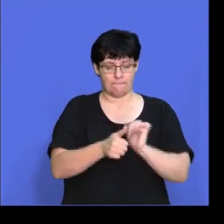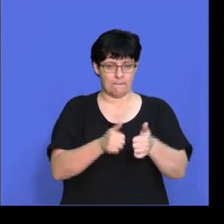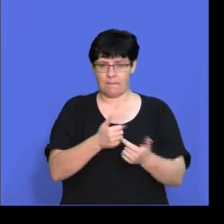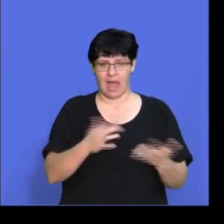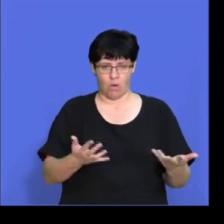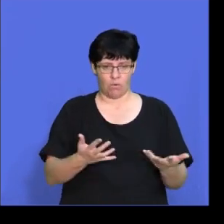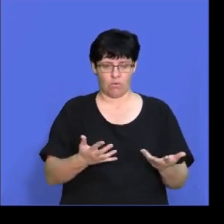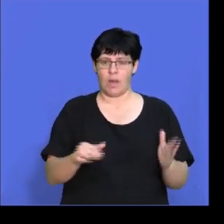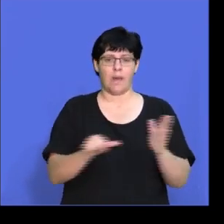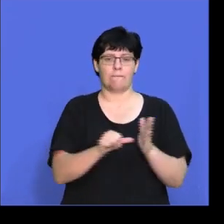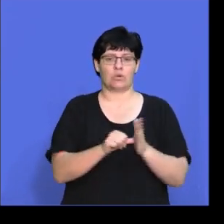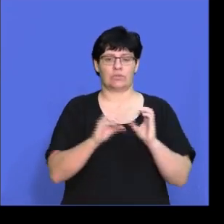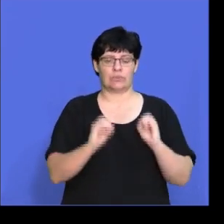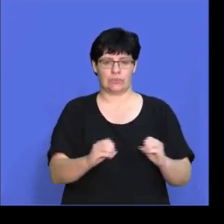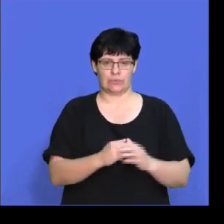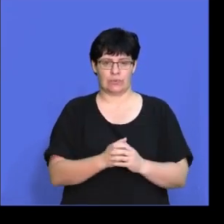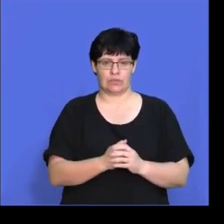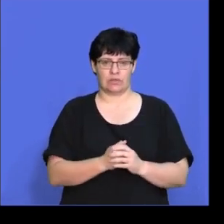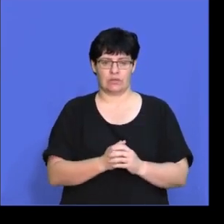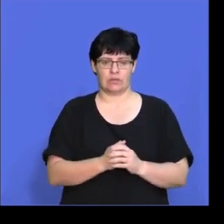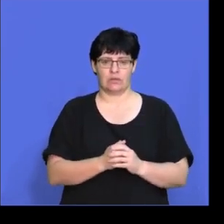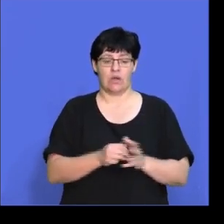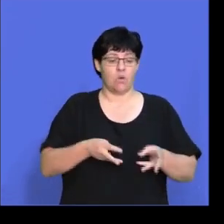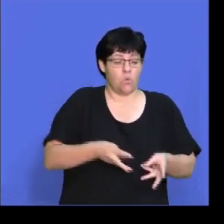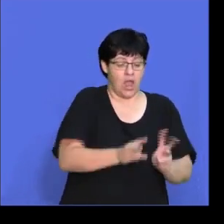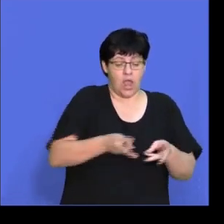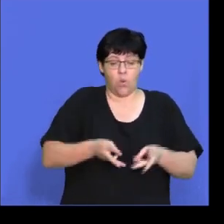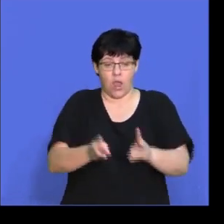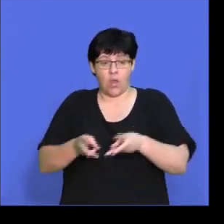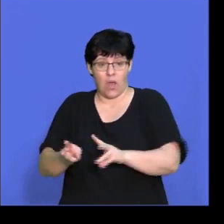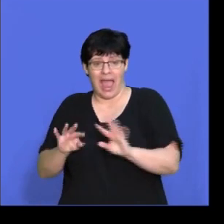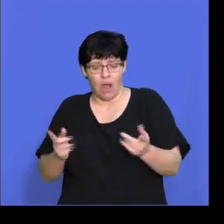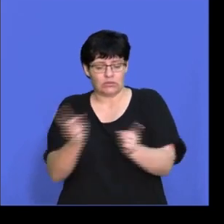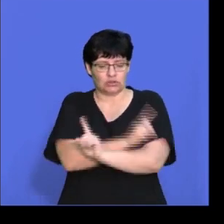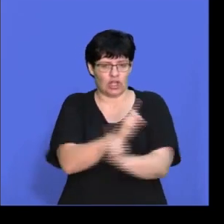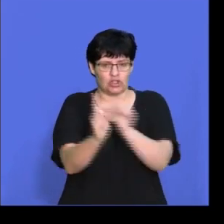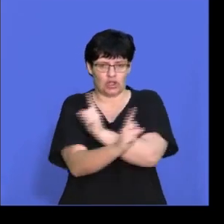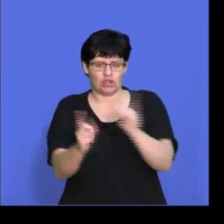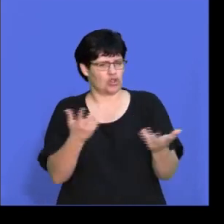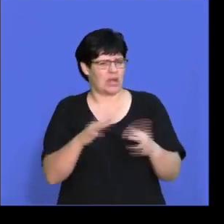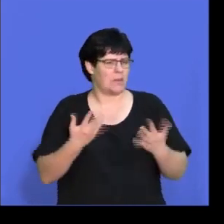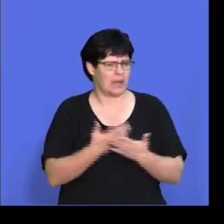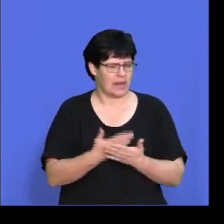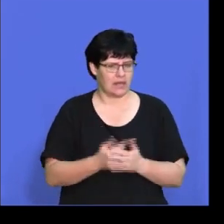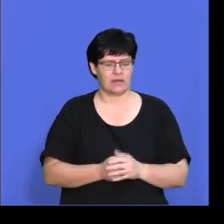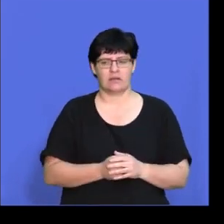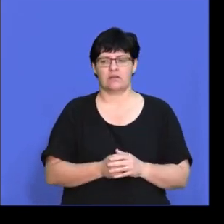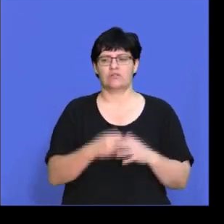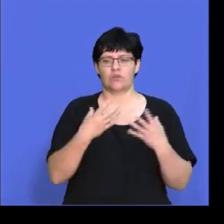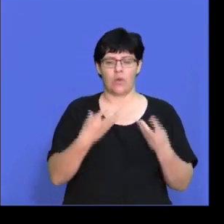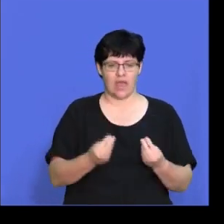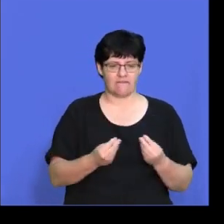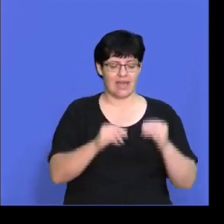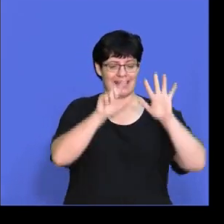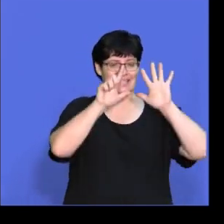the order of how they sit is not important. In how many ways can they sit for this photo?